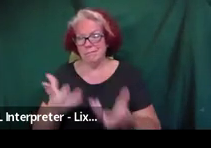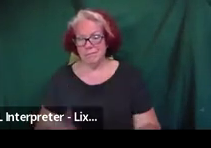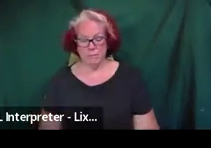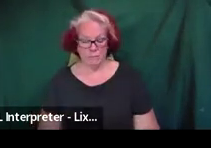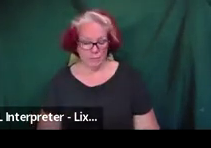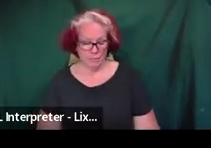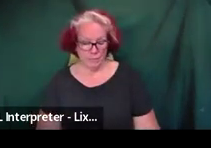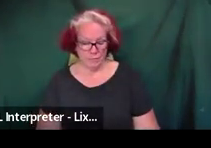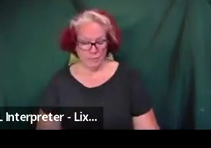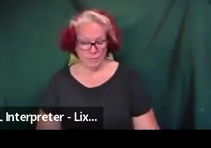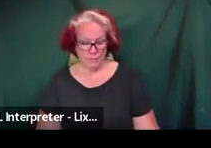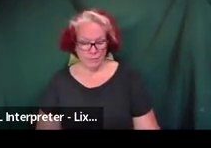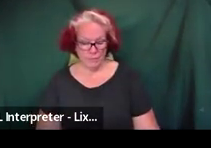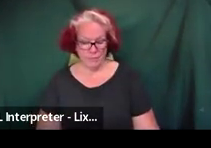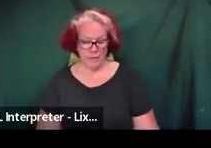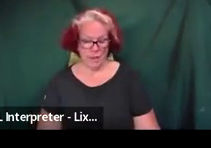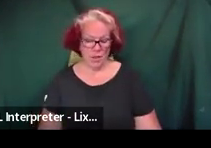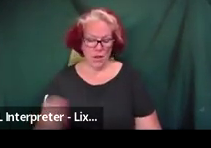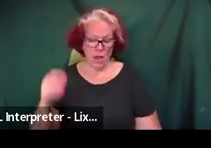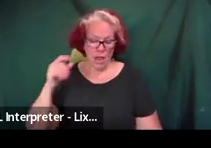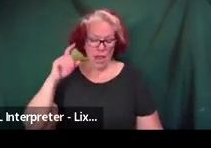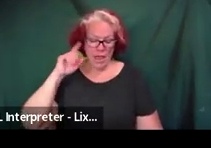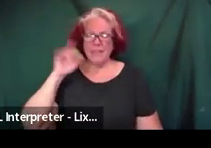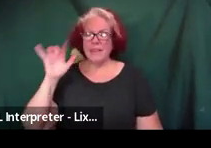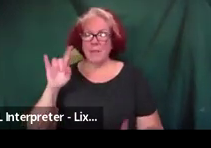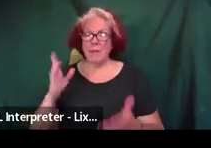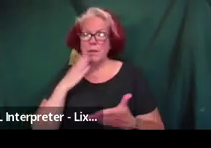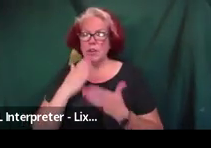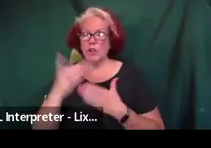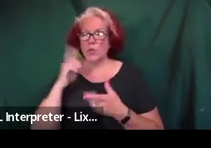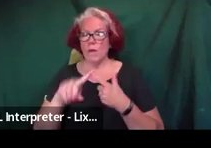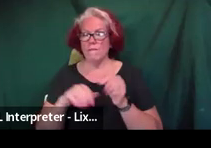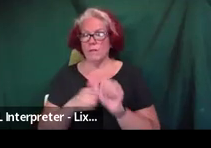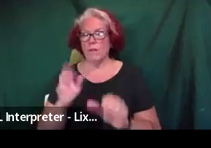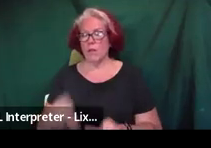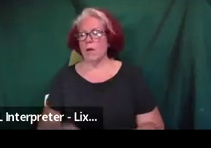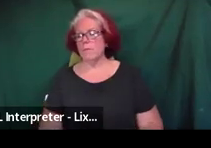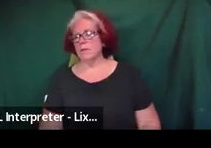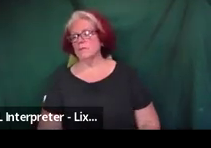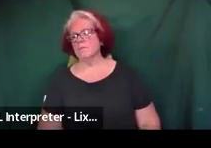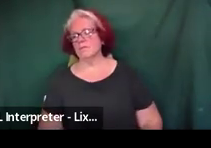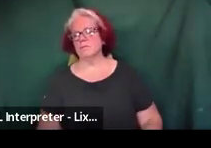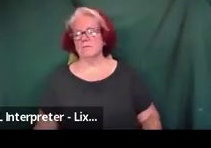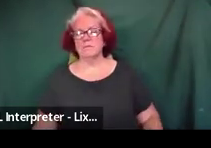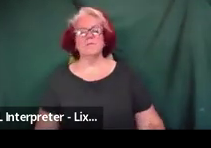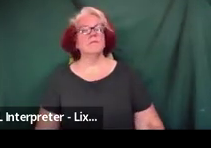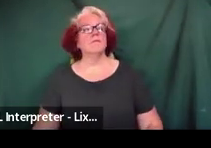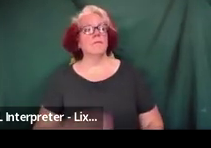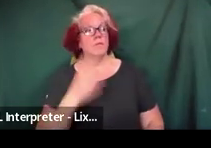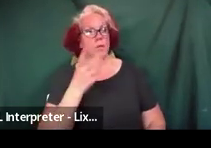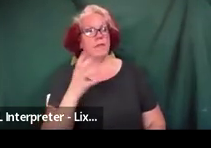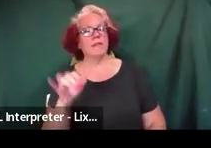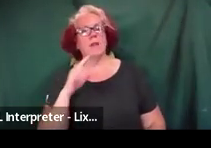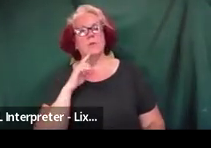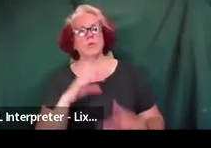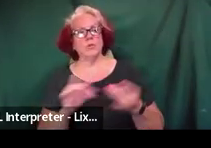No, I think that might be a good one for follow-up, unless you have something you want to share. The one thing that I was going to